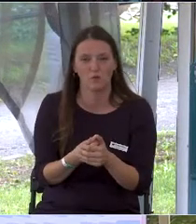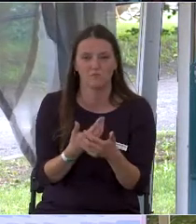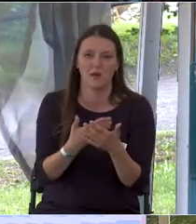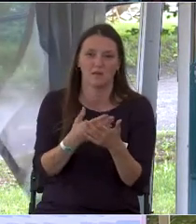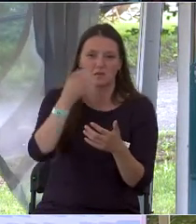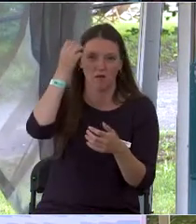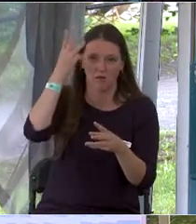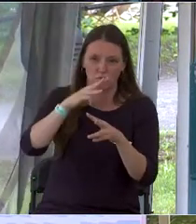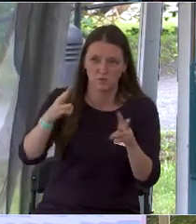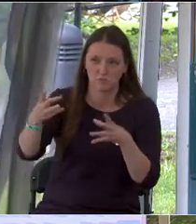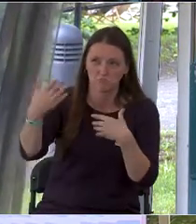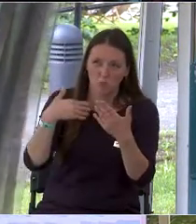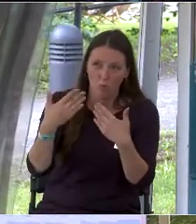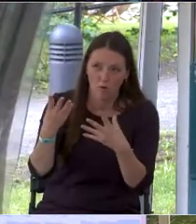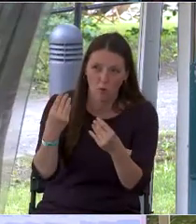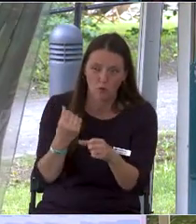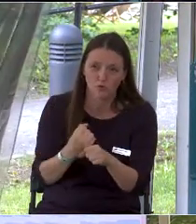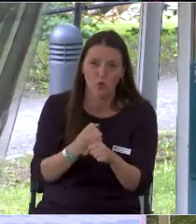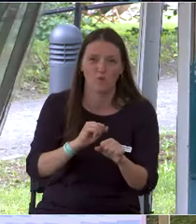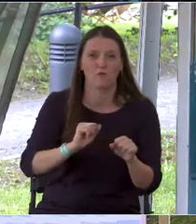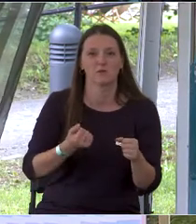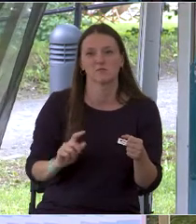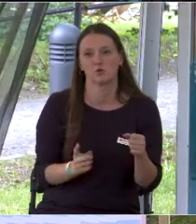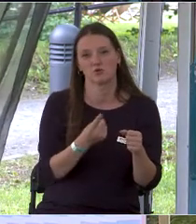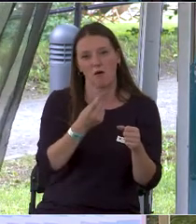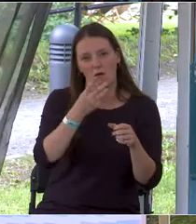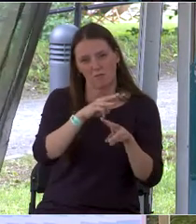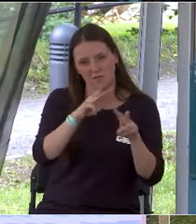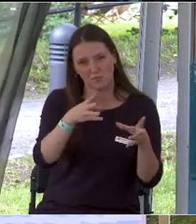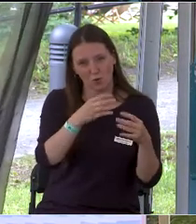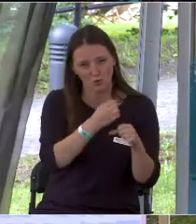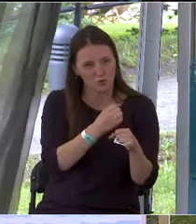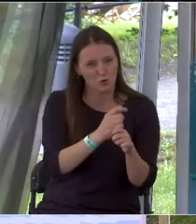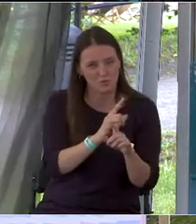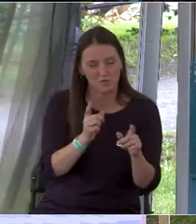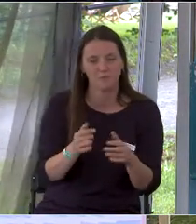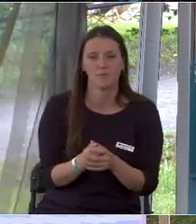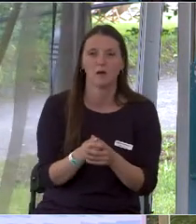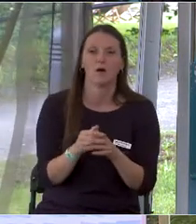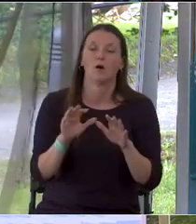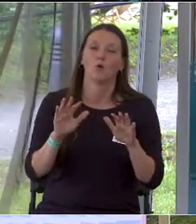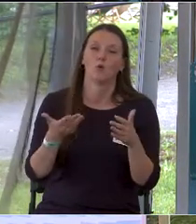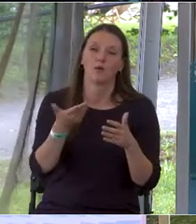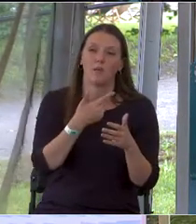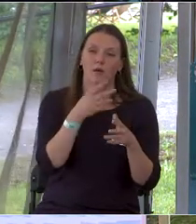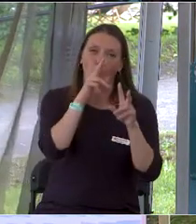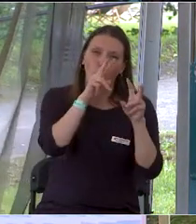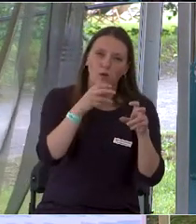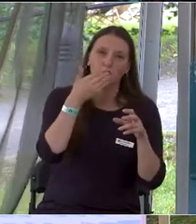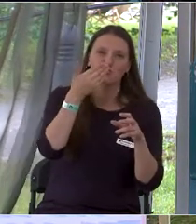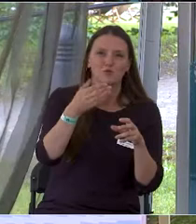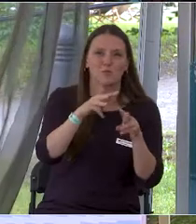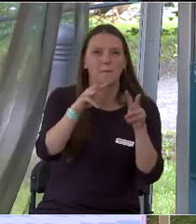goes from the Ministry of Social Affairs, when we ask organizations, what's your attitude or what's your